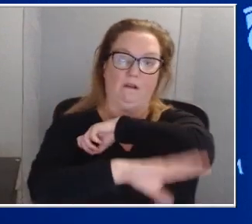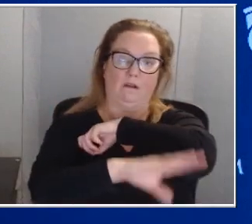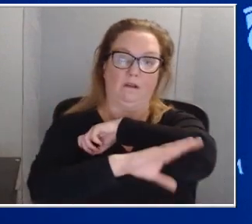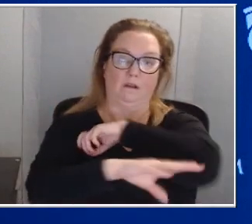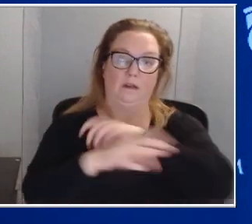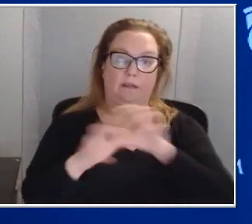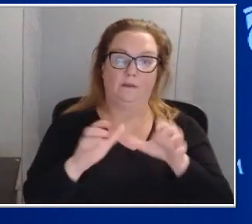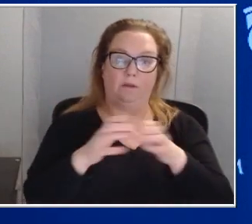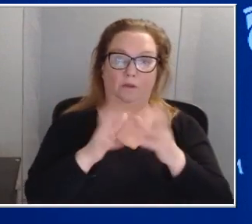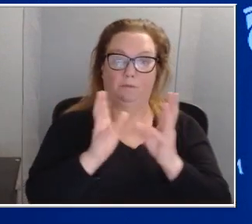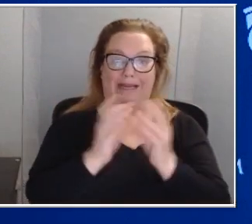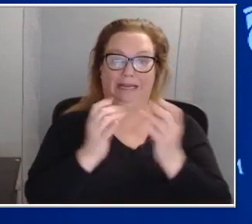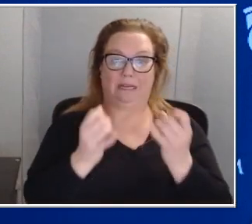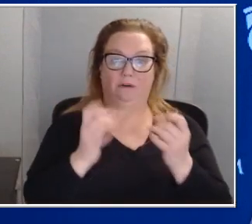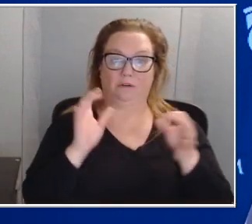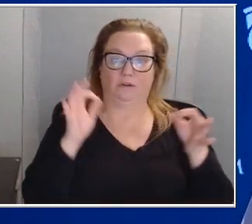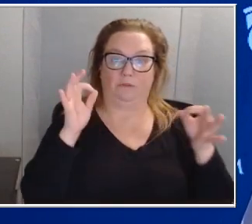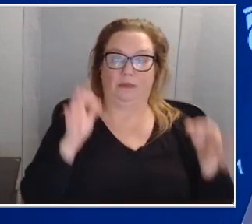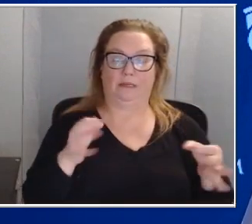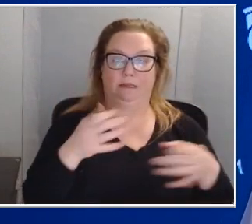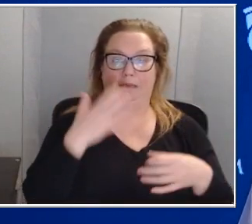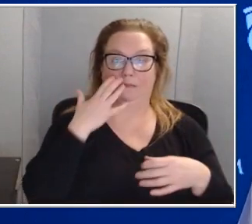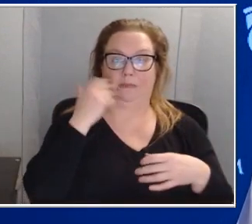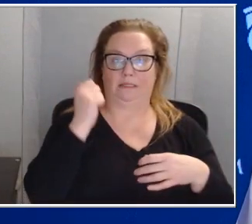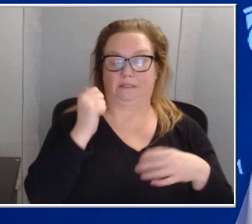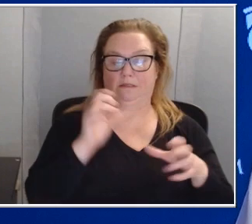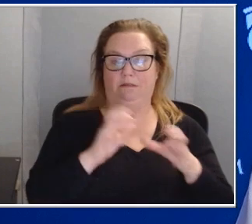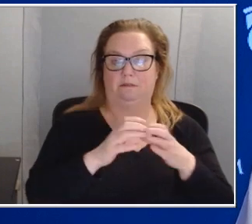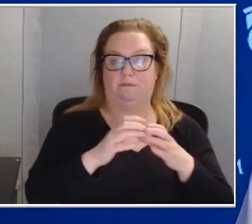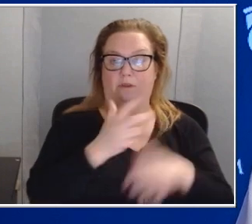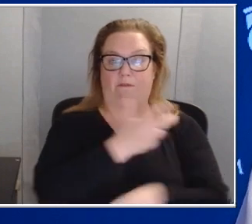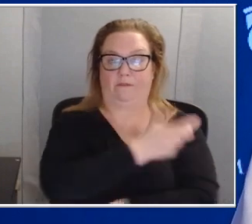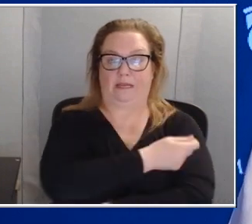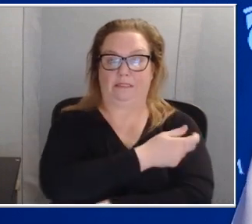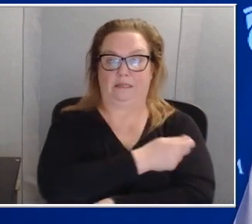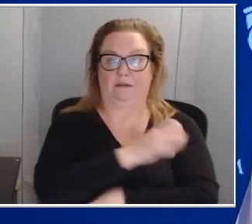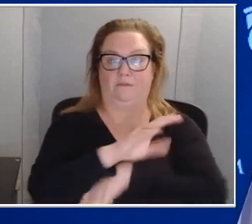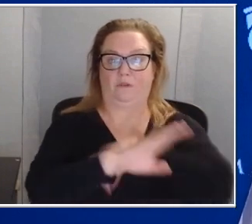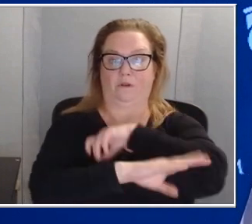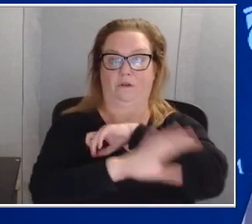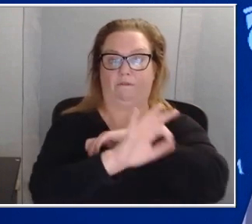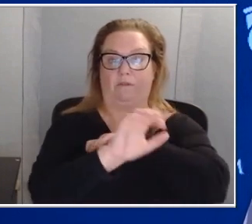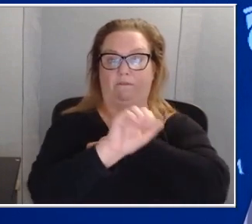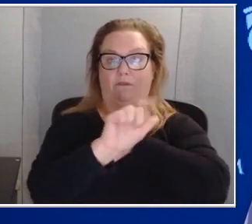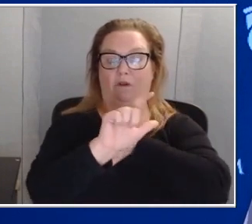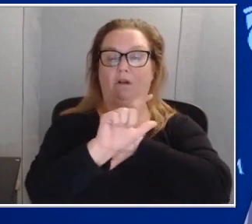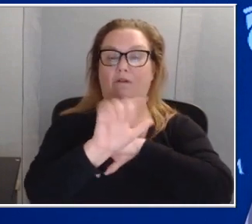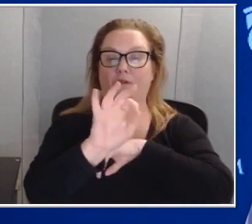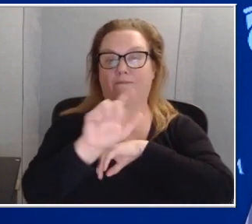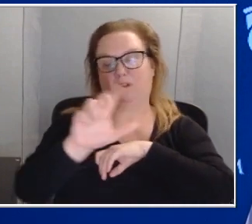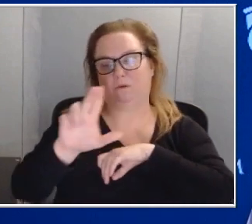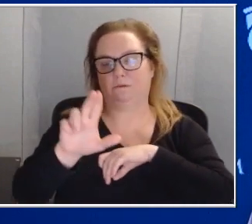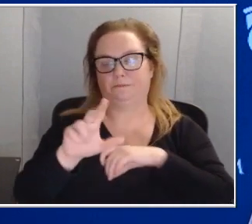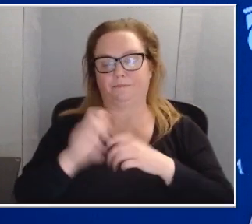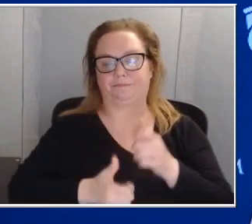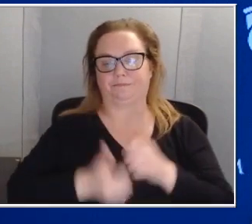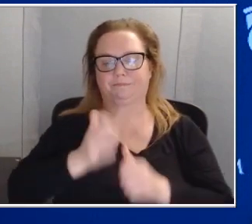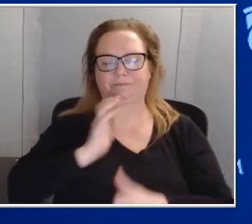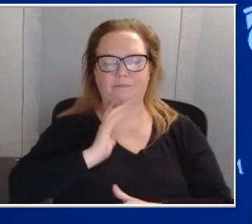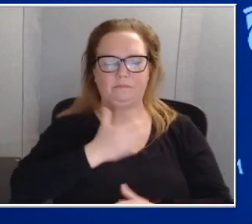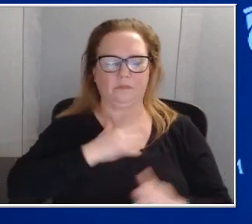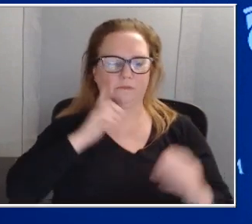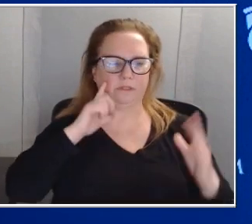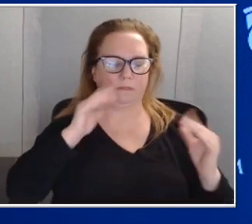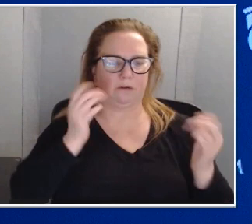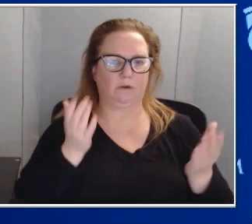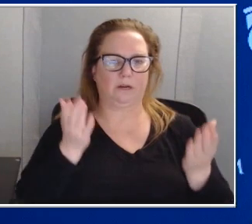right now to determine the best formulation of the vaccine for influenza. But I think most of us are expecting for a